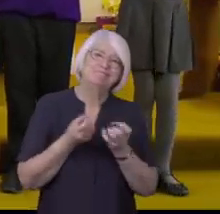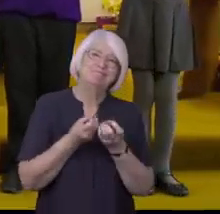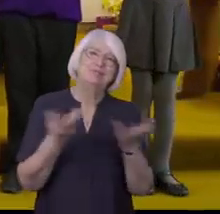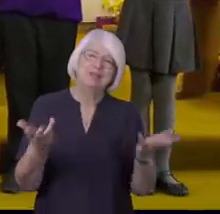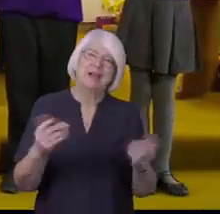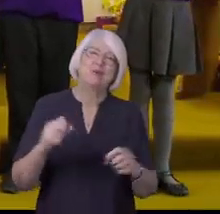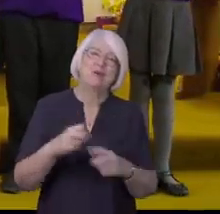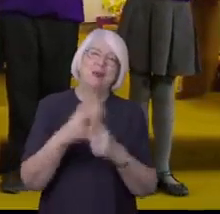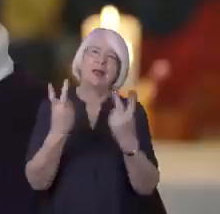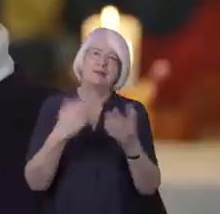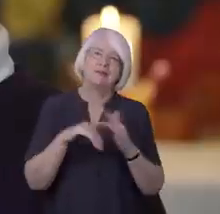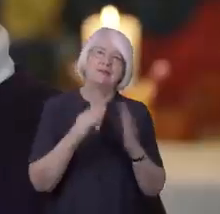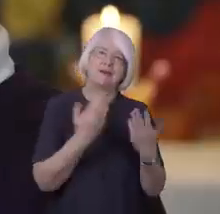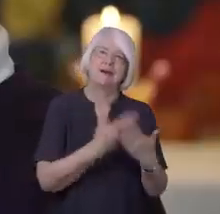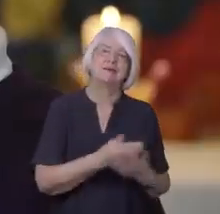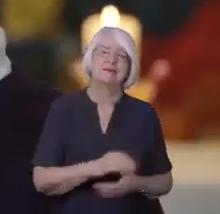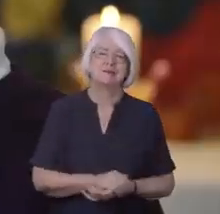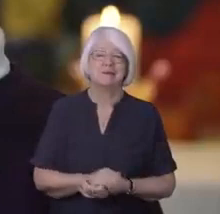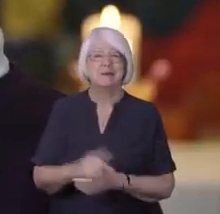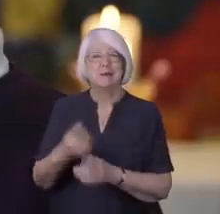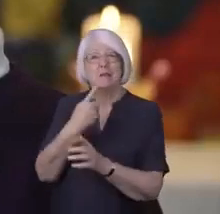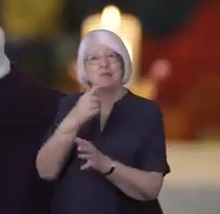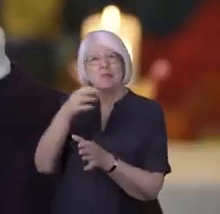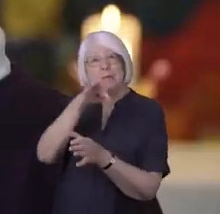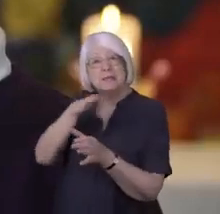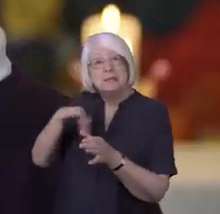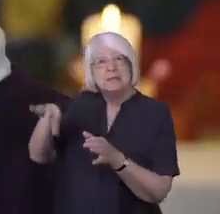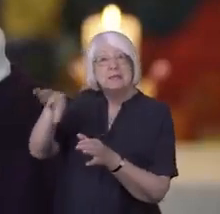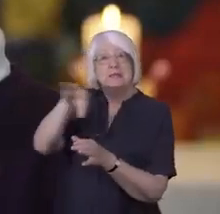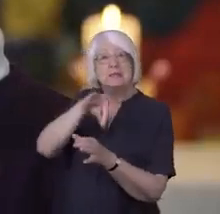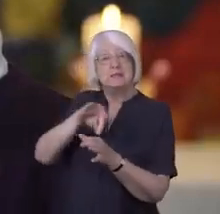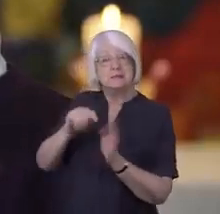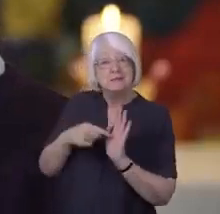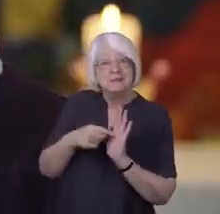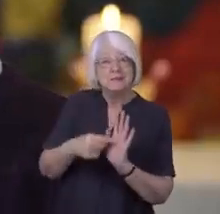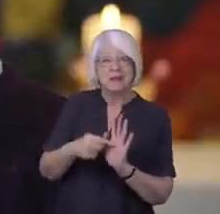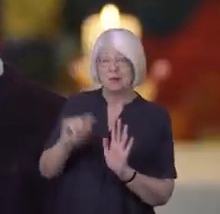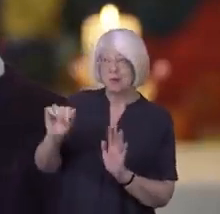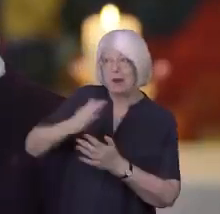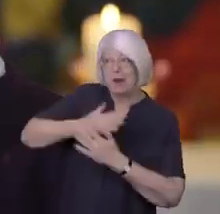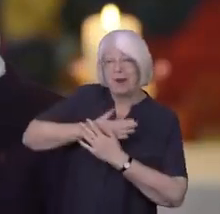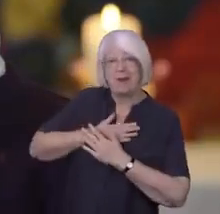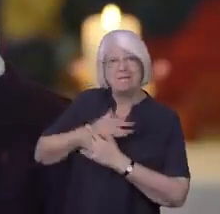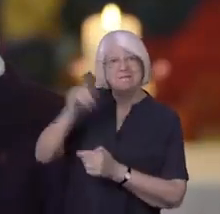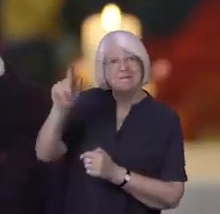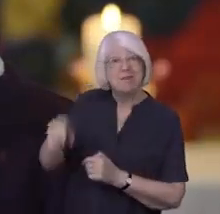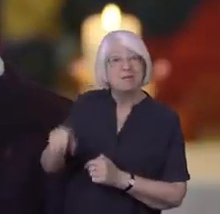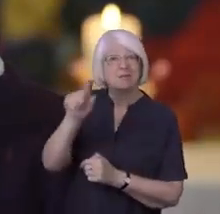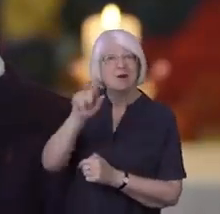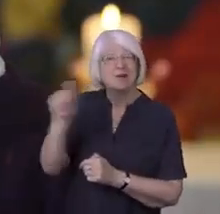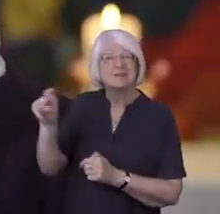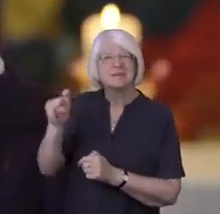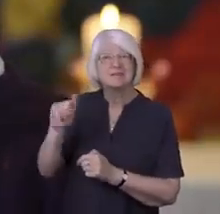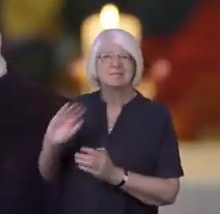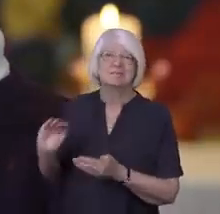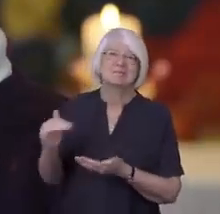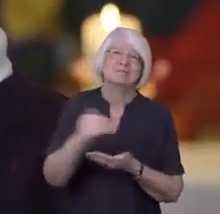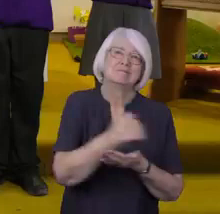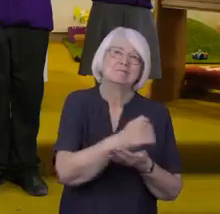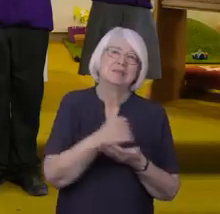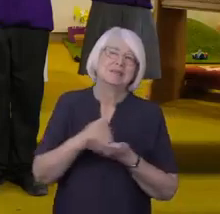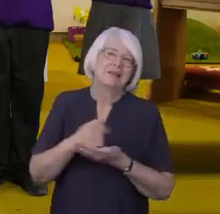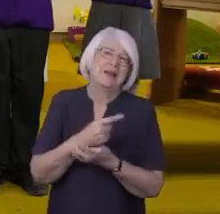darkness. The ribbon wrapped around the earth, a sign your love is shown on the cross, enfolding the whole world with your saving